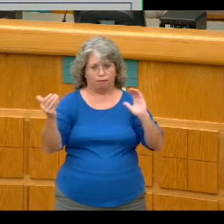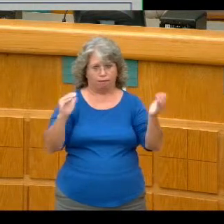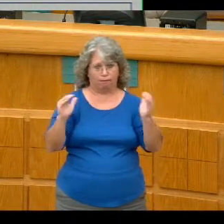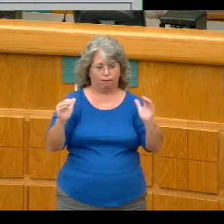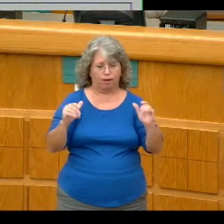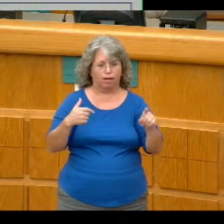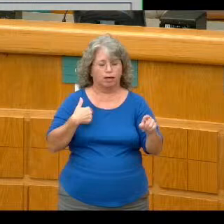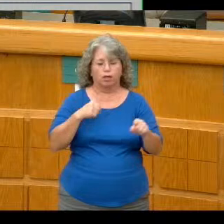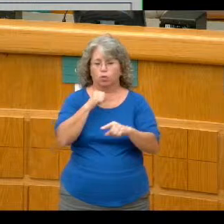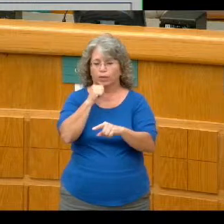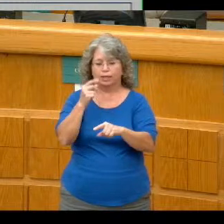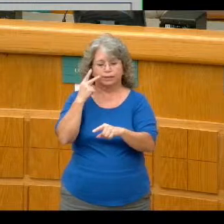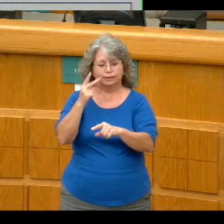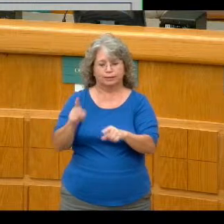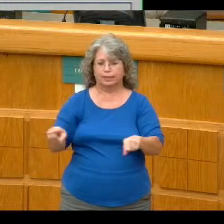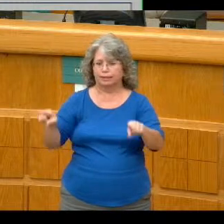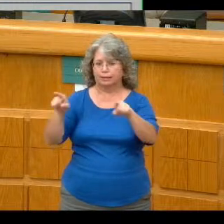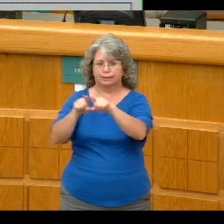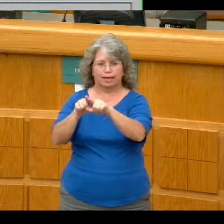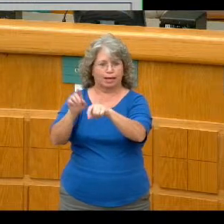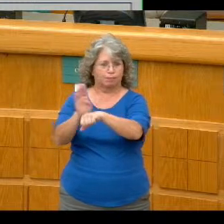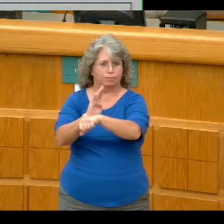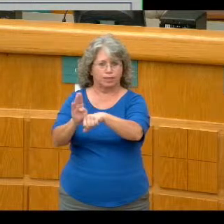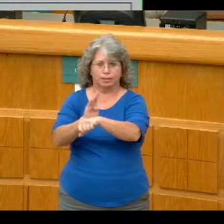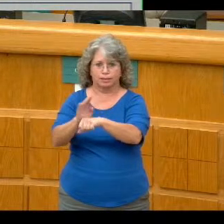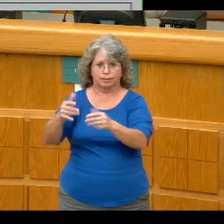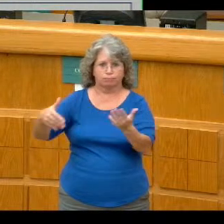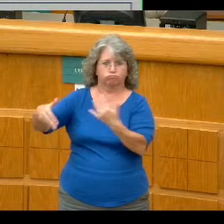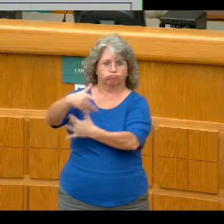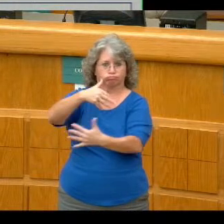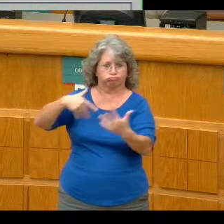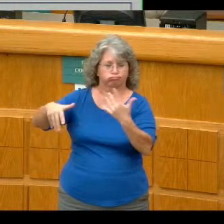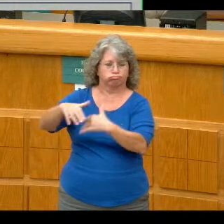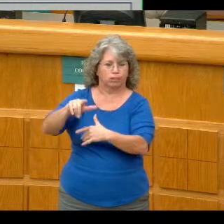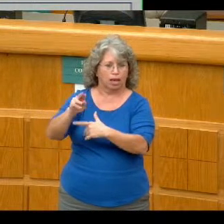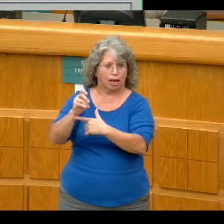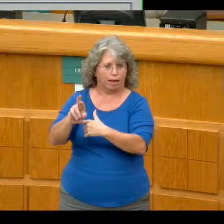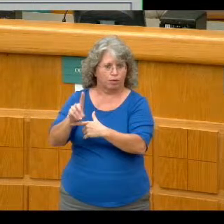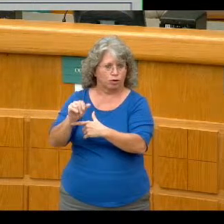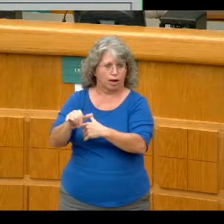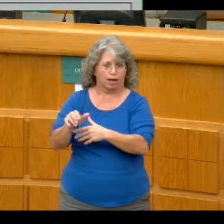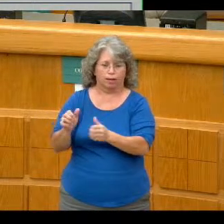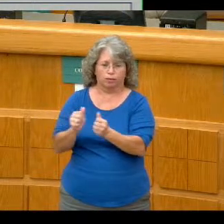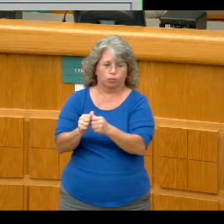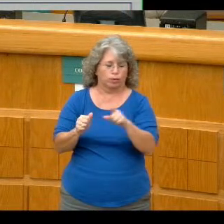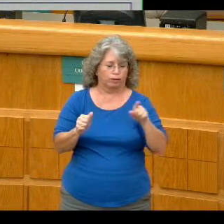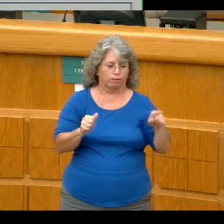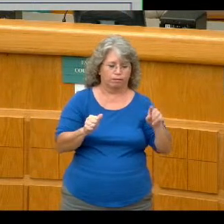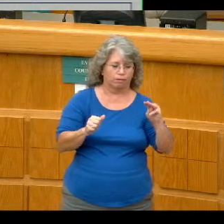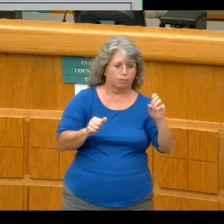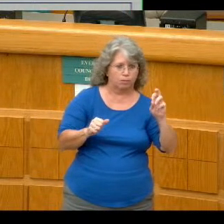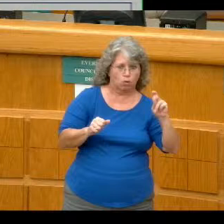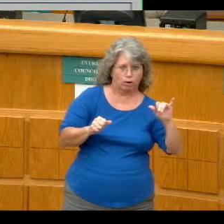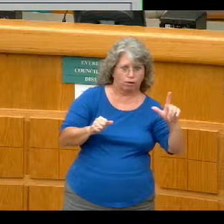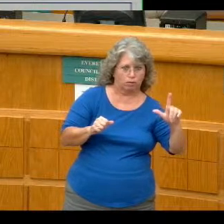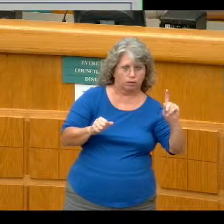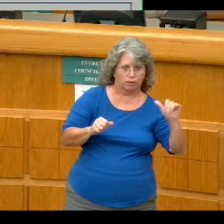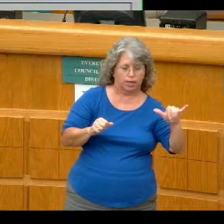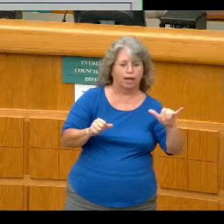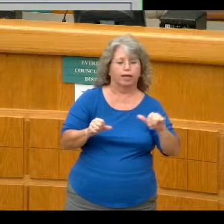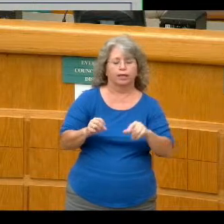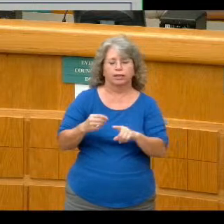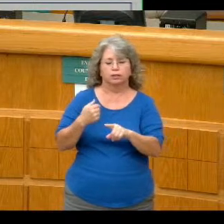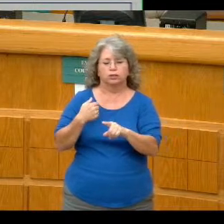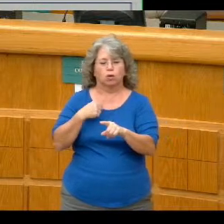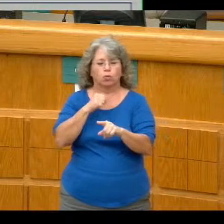of activity over Labor Day weekend that we did over Memorial Day weekend, and so we have less expectation that there's going to